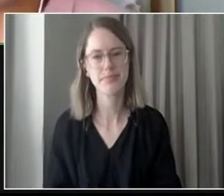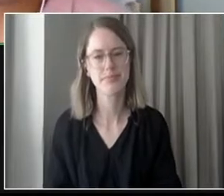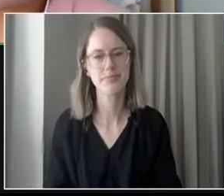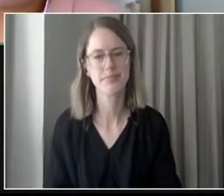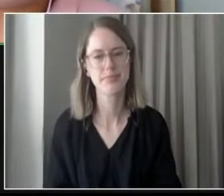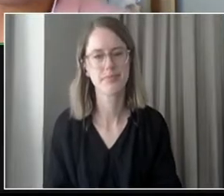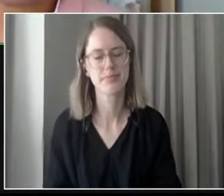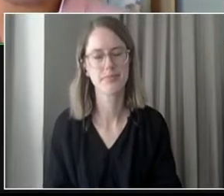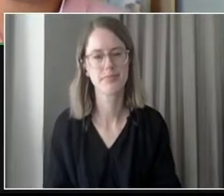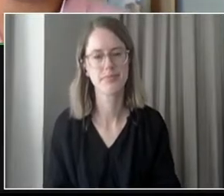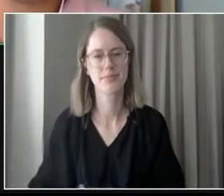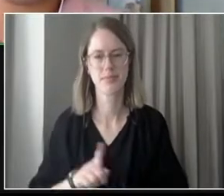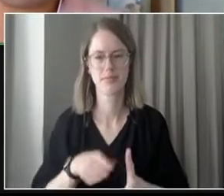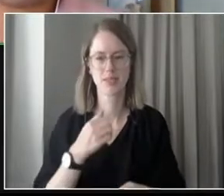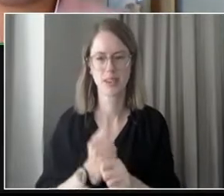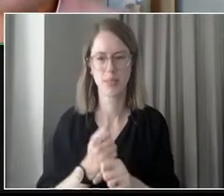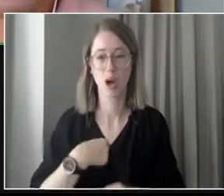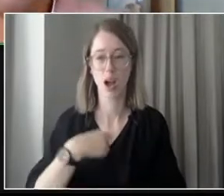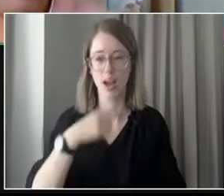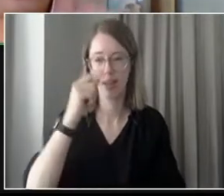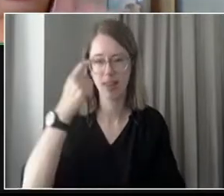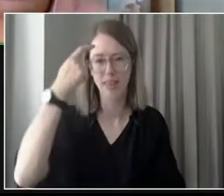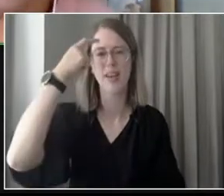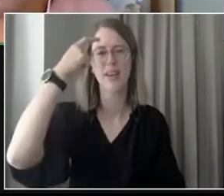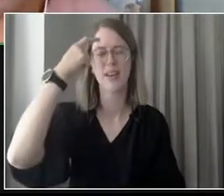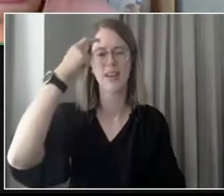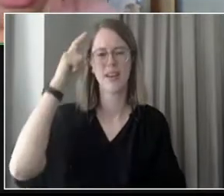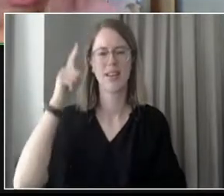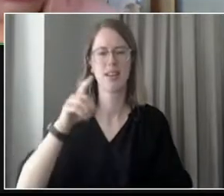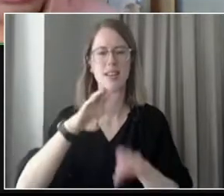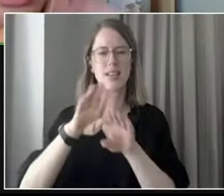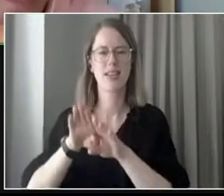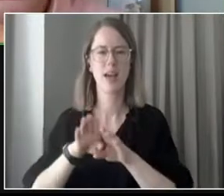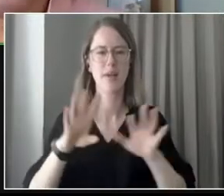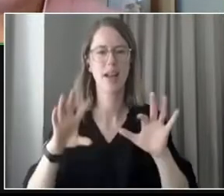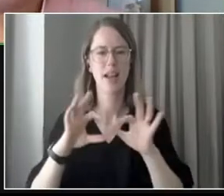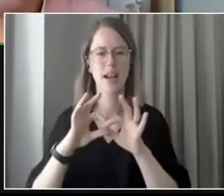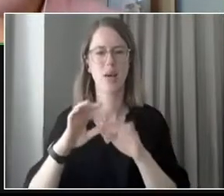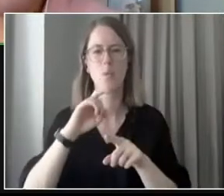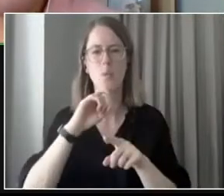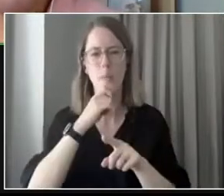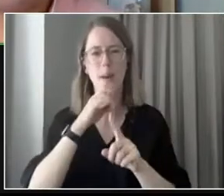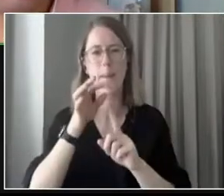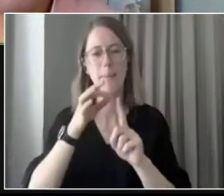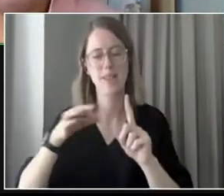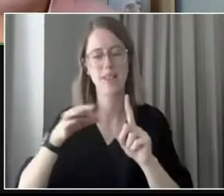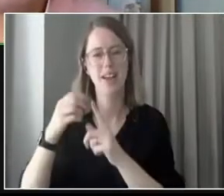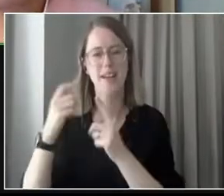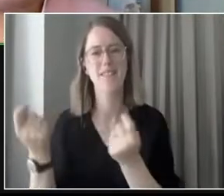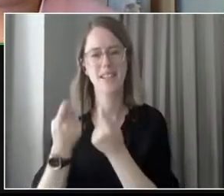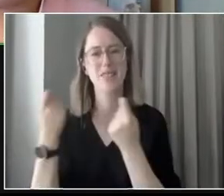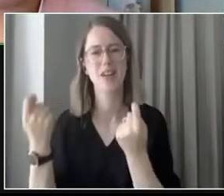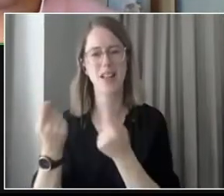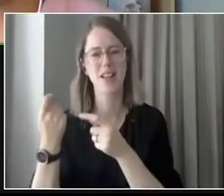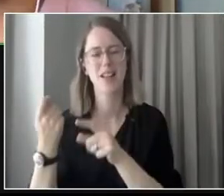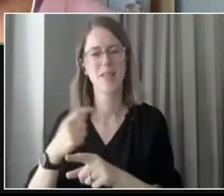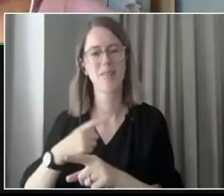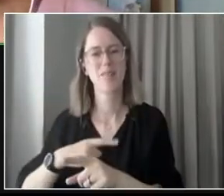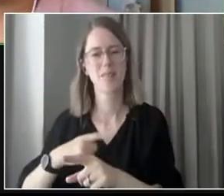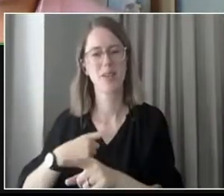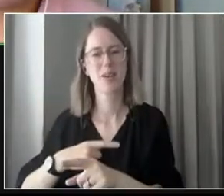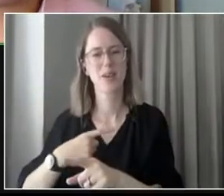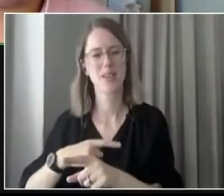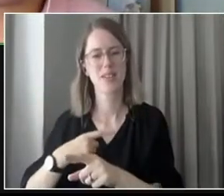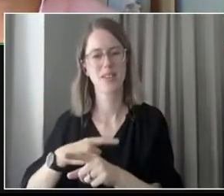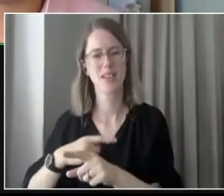the example that comes to mind that has those same linkages, again, would be our Pasifika festivals, because it would have